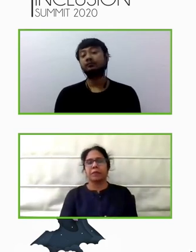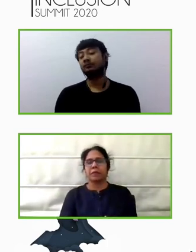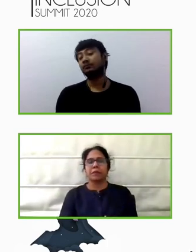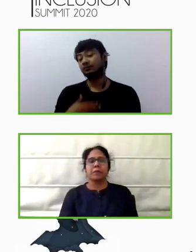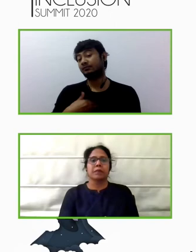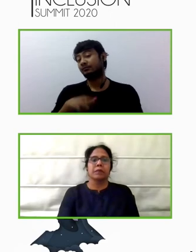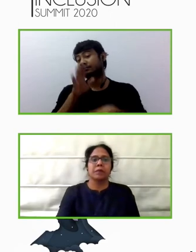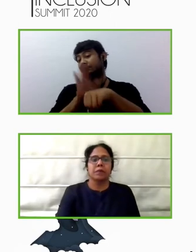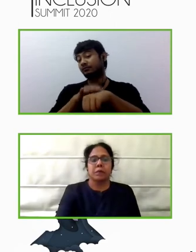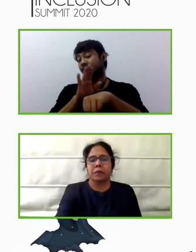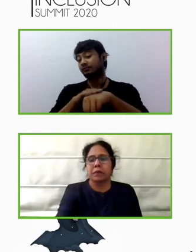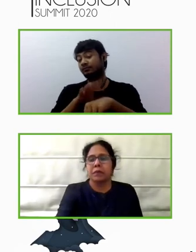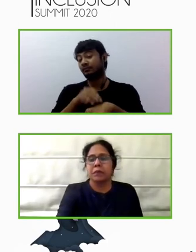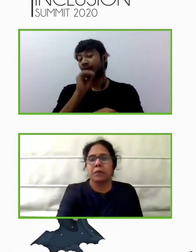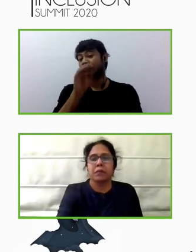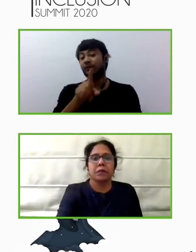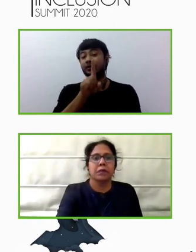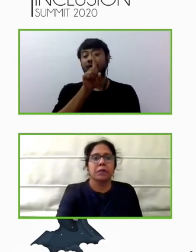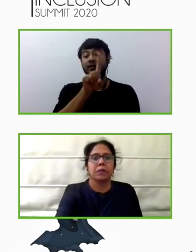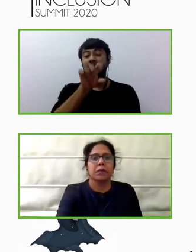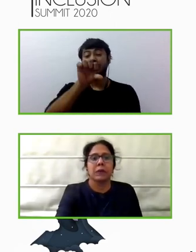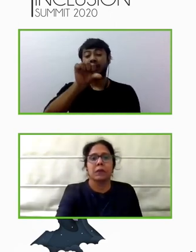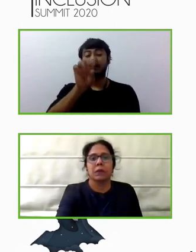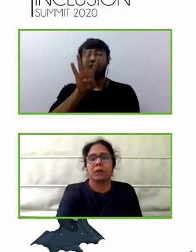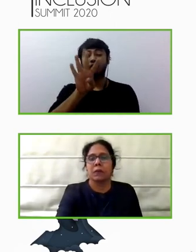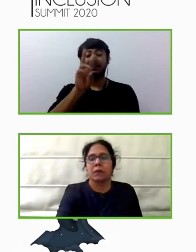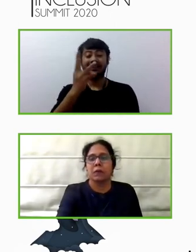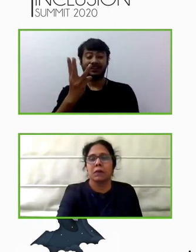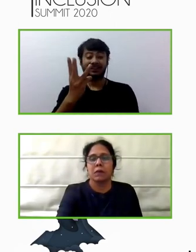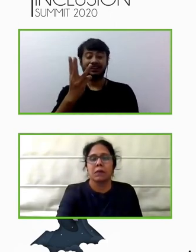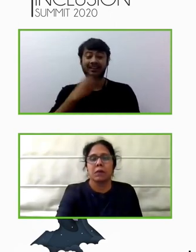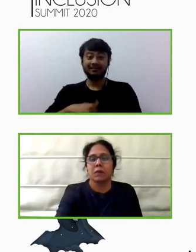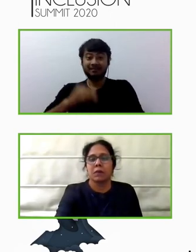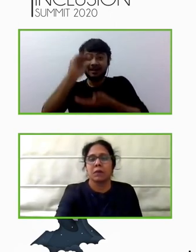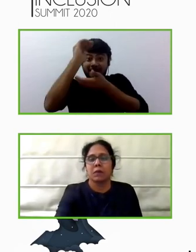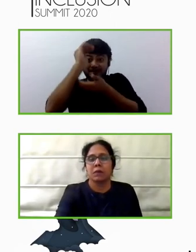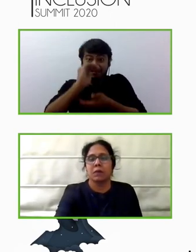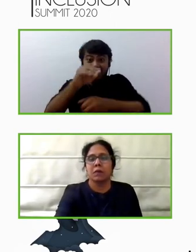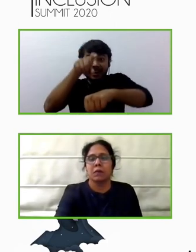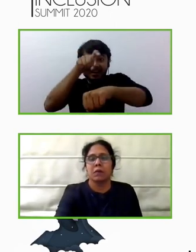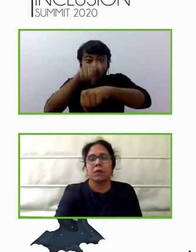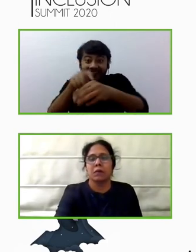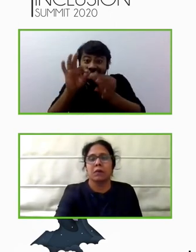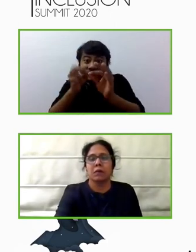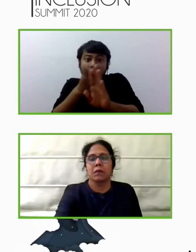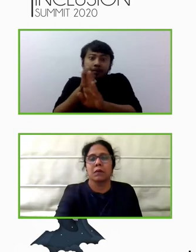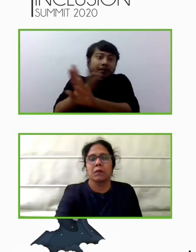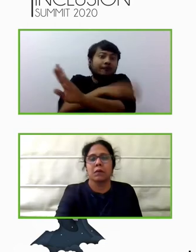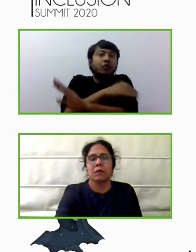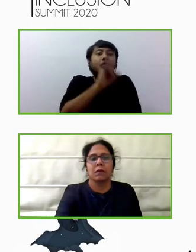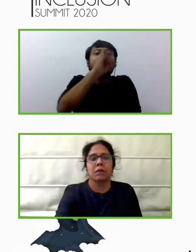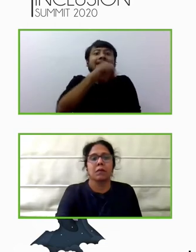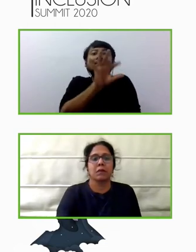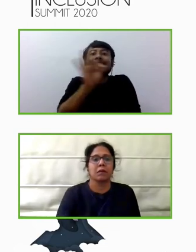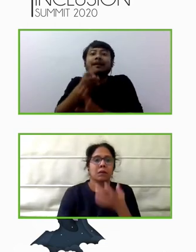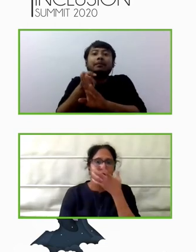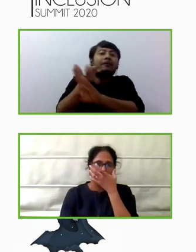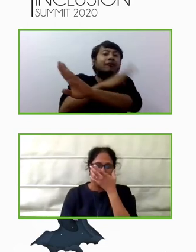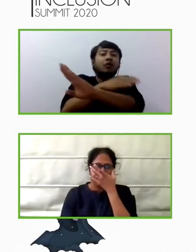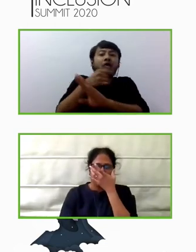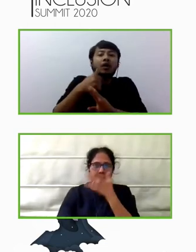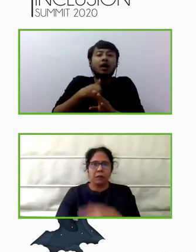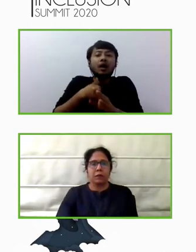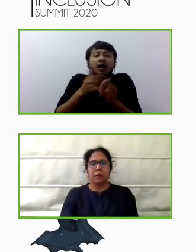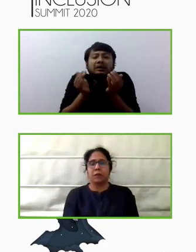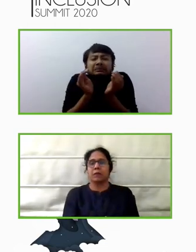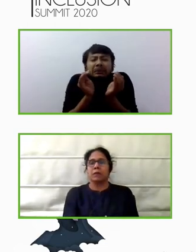was born 6 weeks premature in 1943. And so we guess that they put me in an oxygen tent because